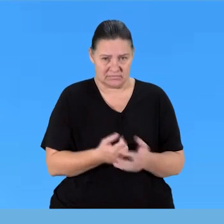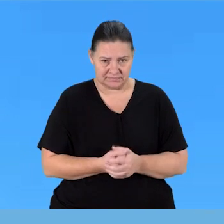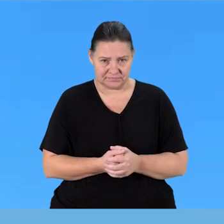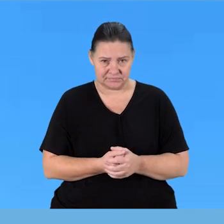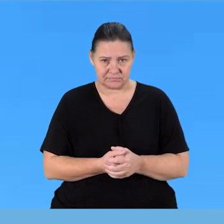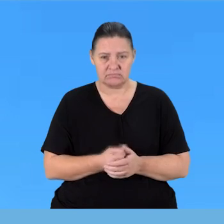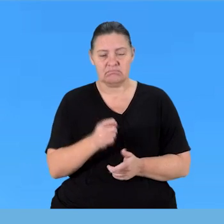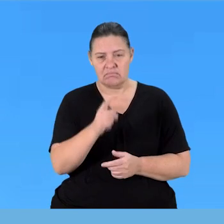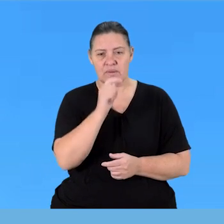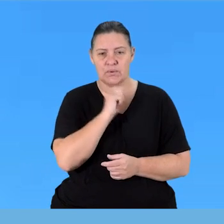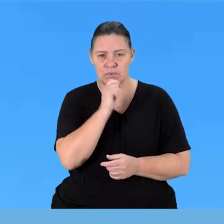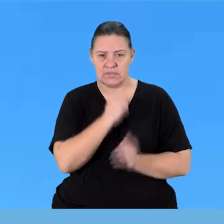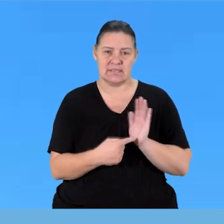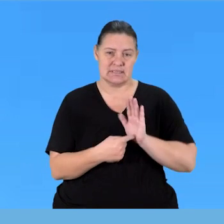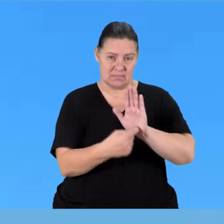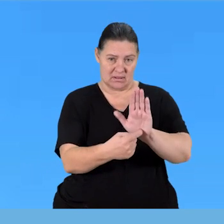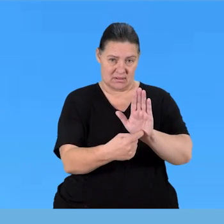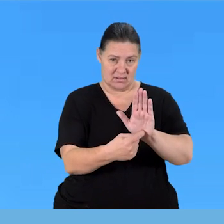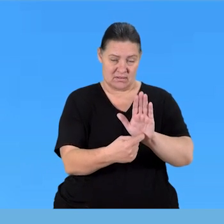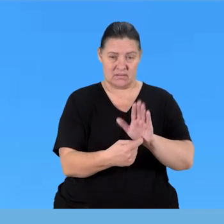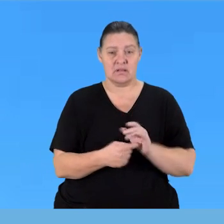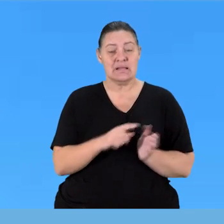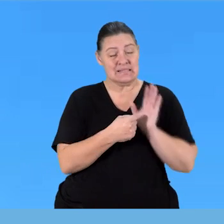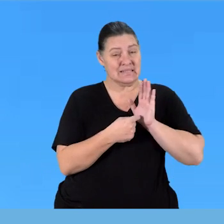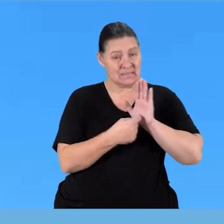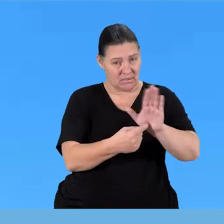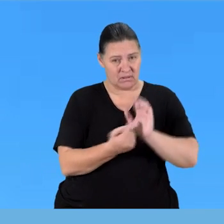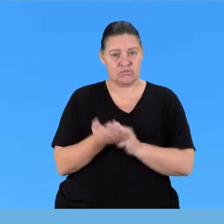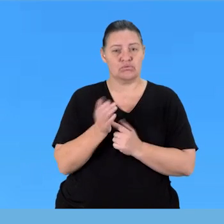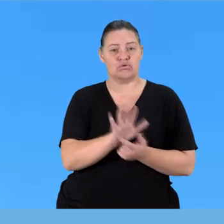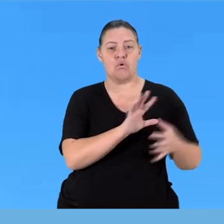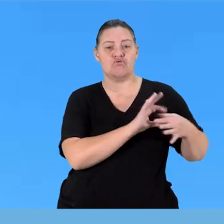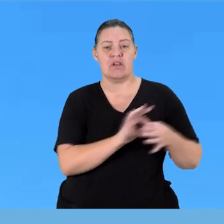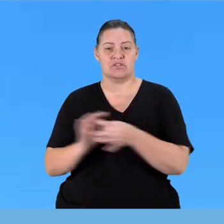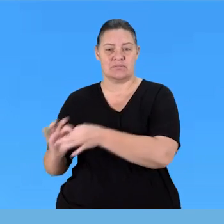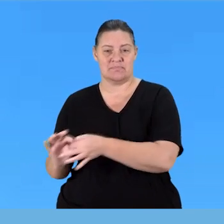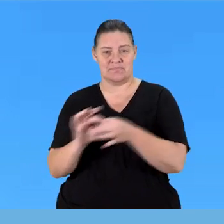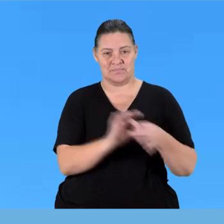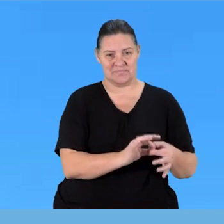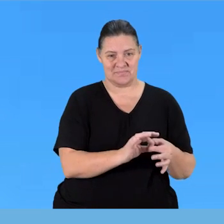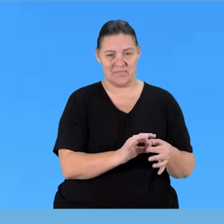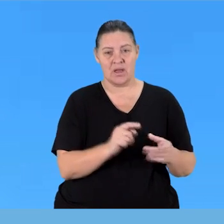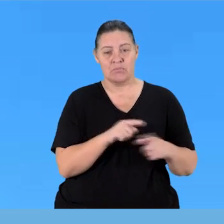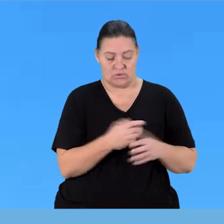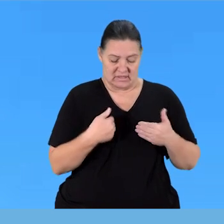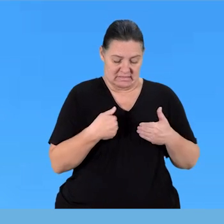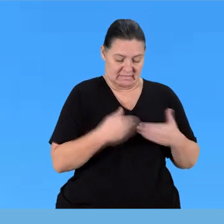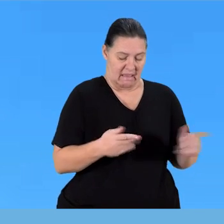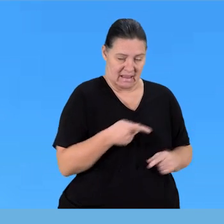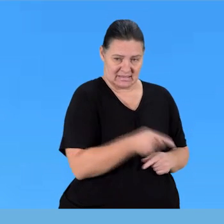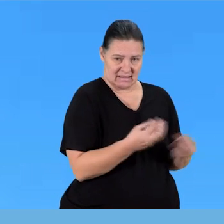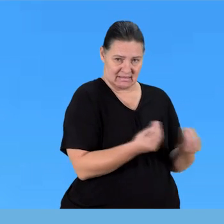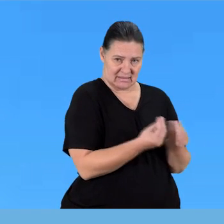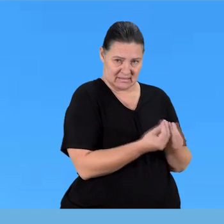expression that uses symbols, and these symbols are showing the relationship between the